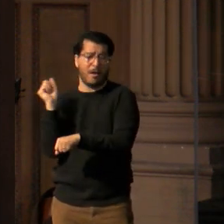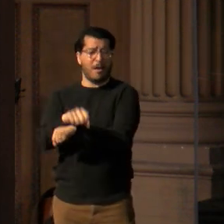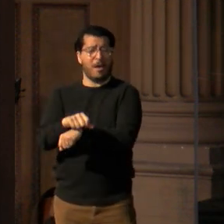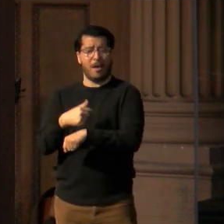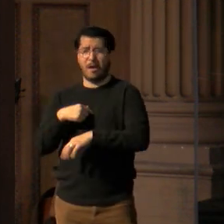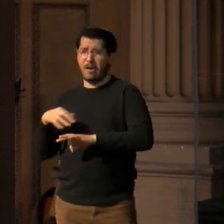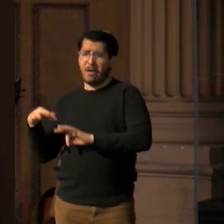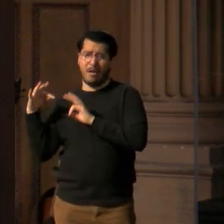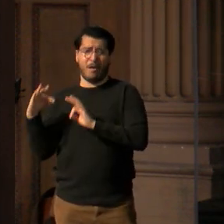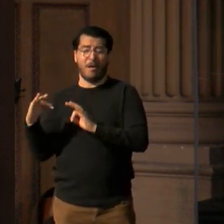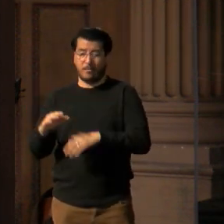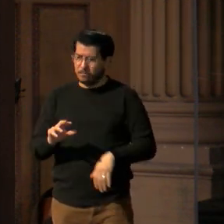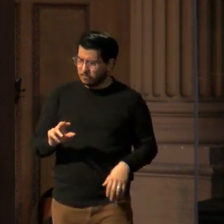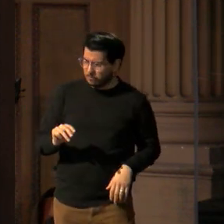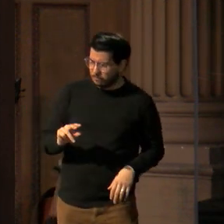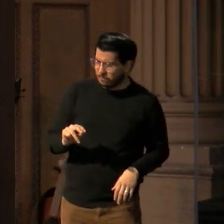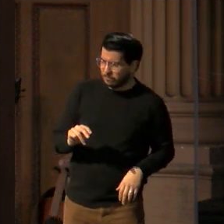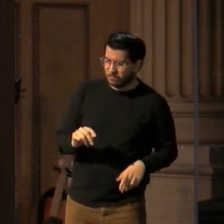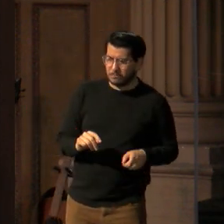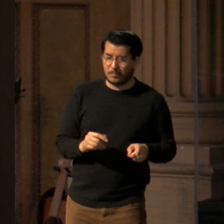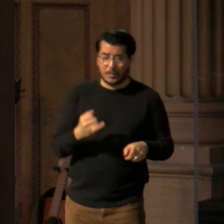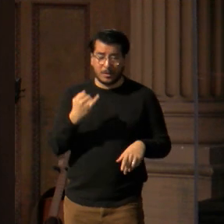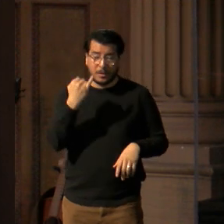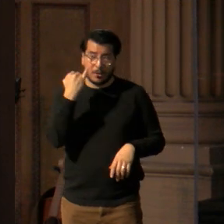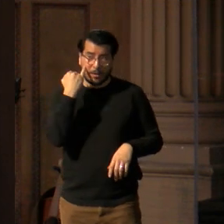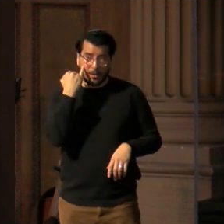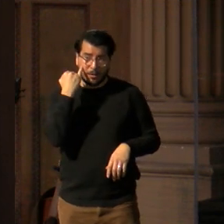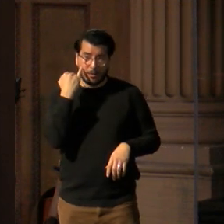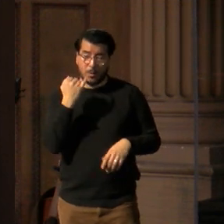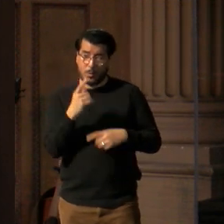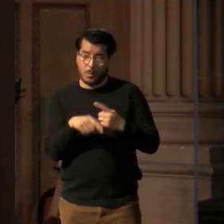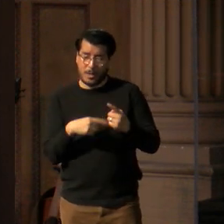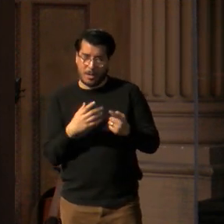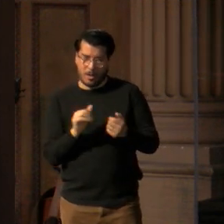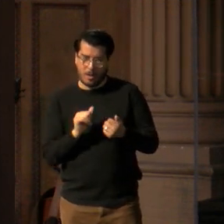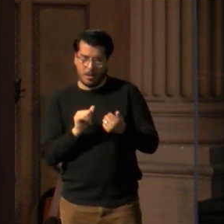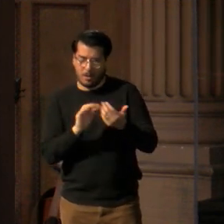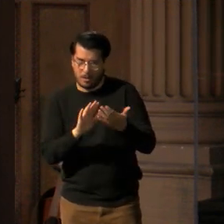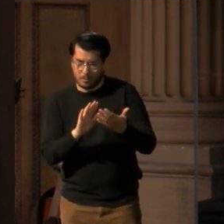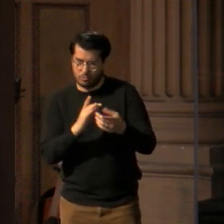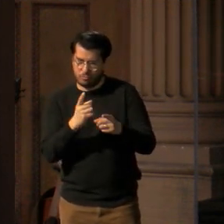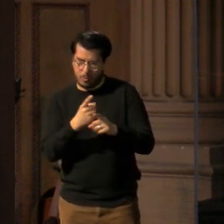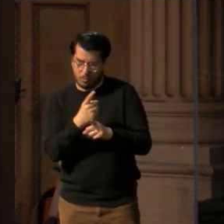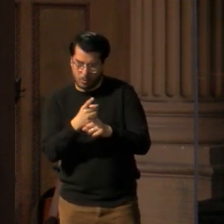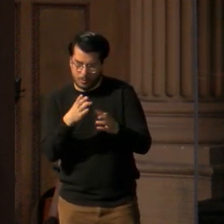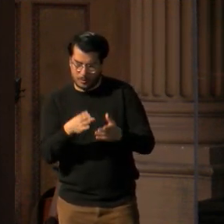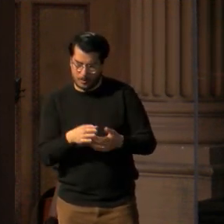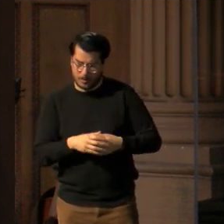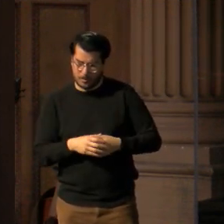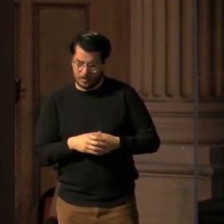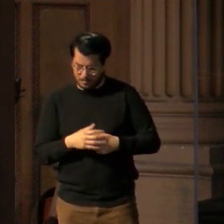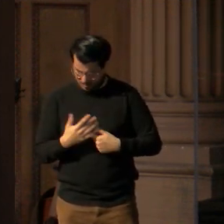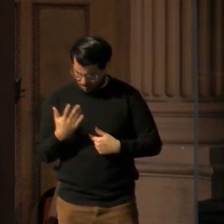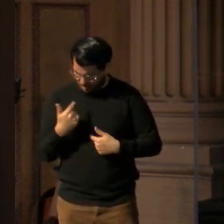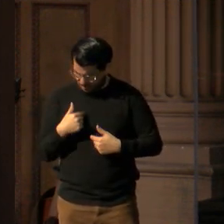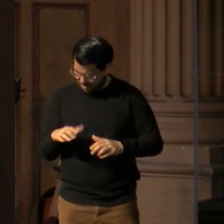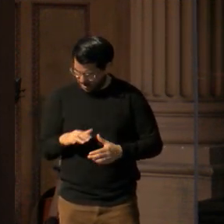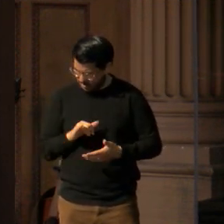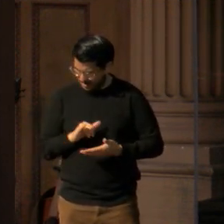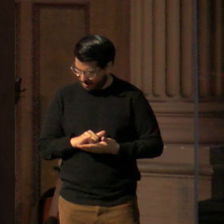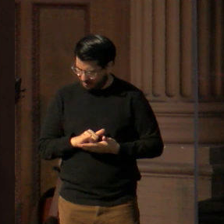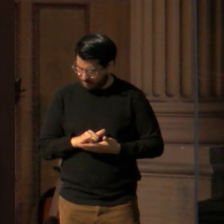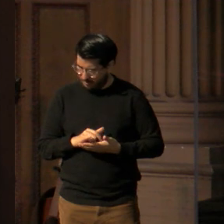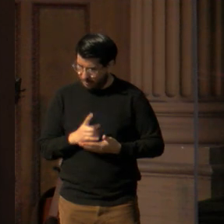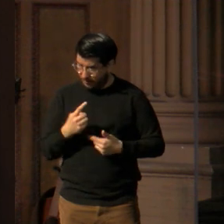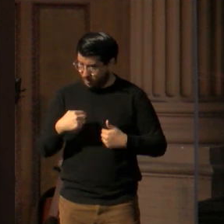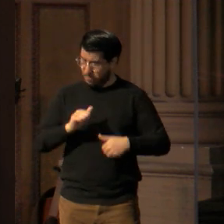So we approach any correction of anybody really cautiously. Am I doing this for her? Am I doing this for me? We